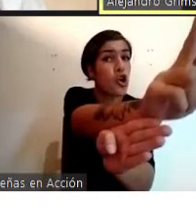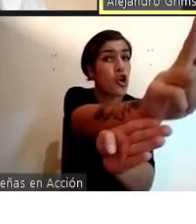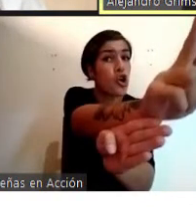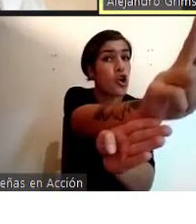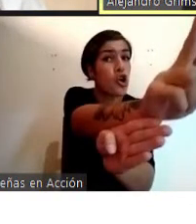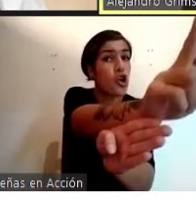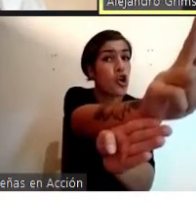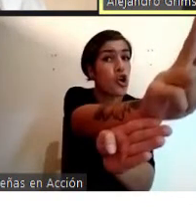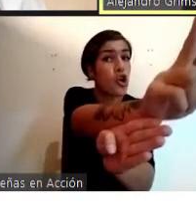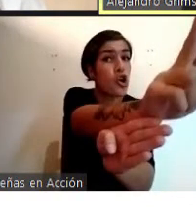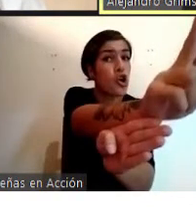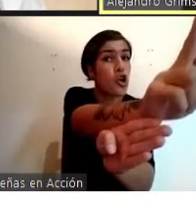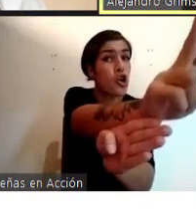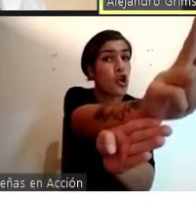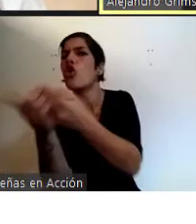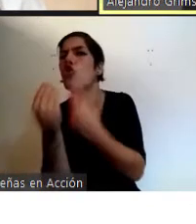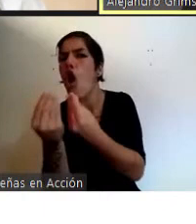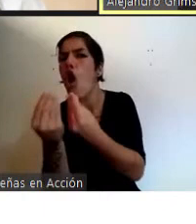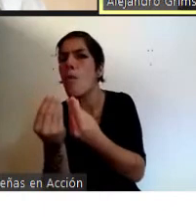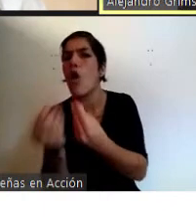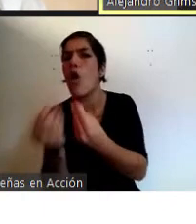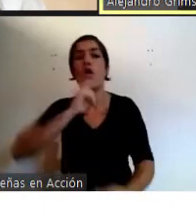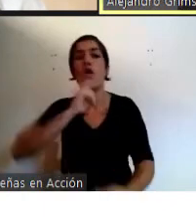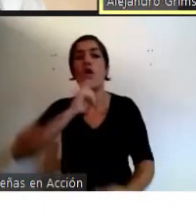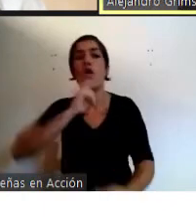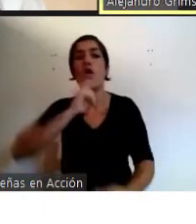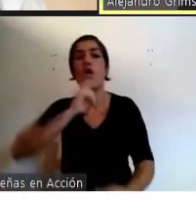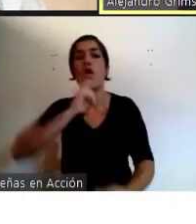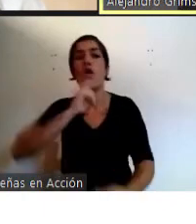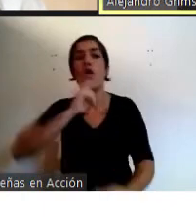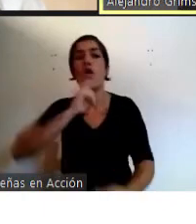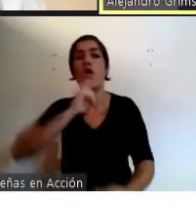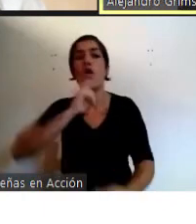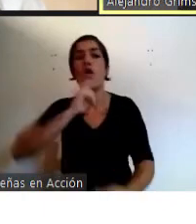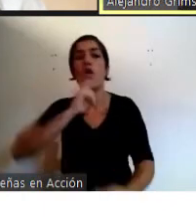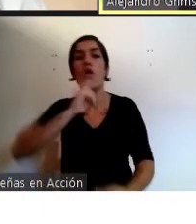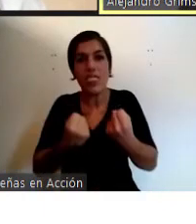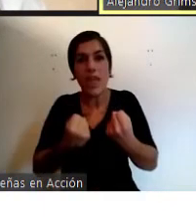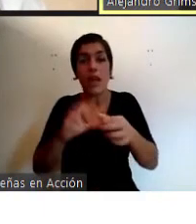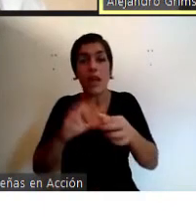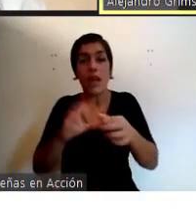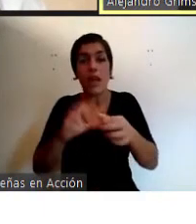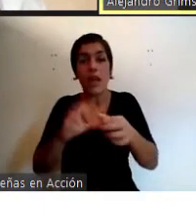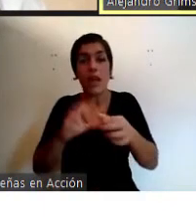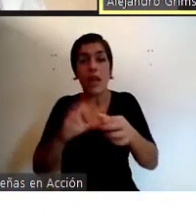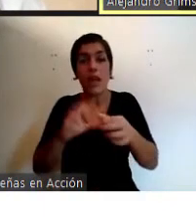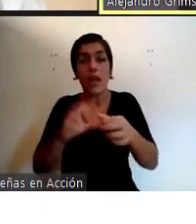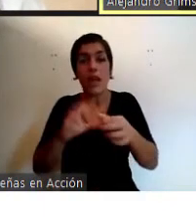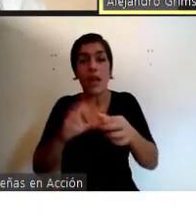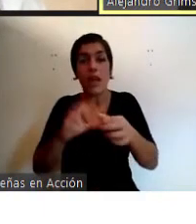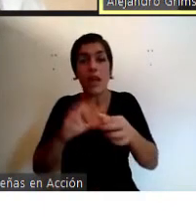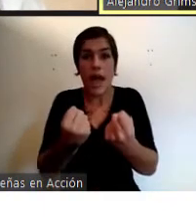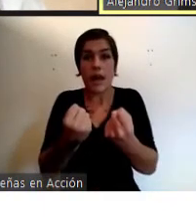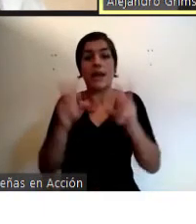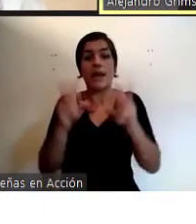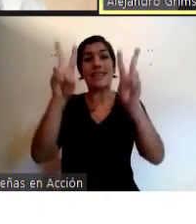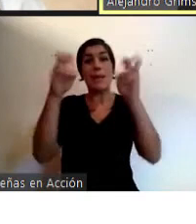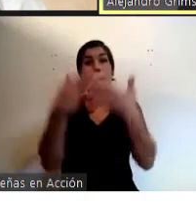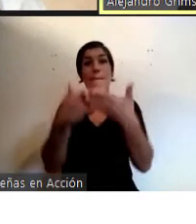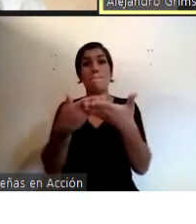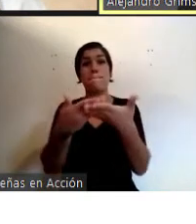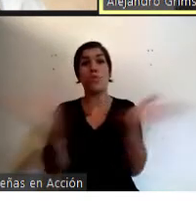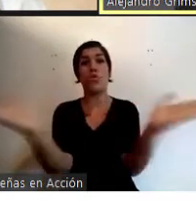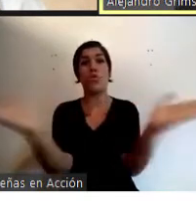We need to vindicate the idea of community. We need to give a high place